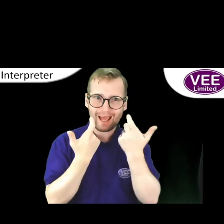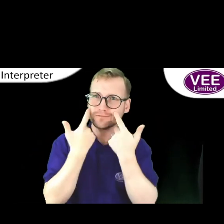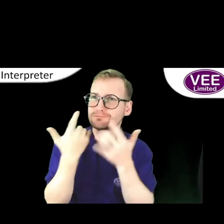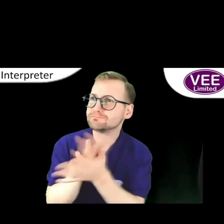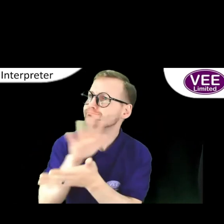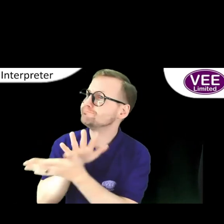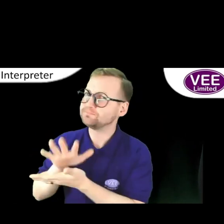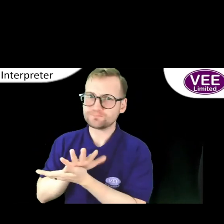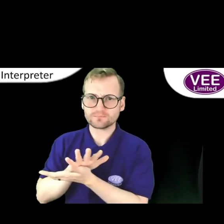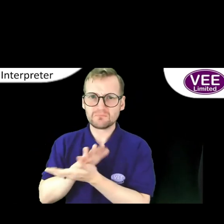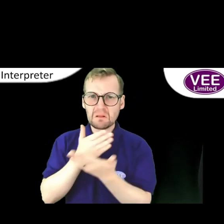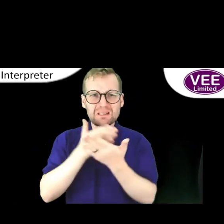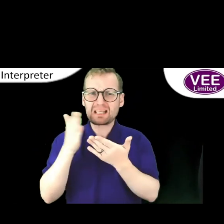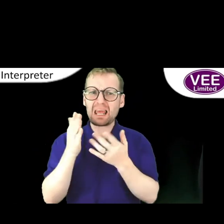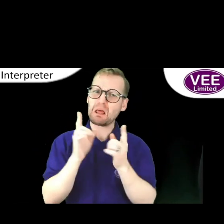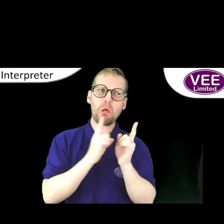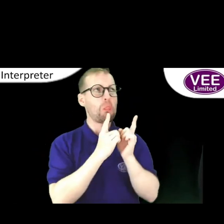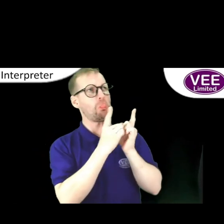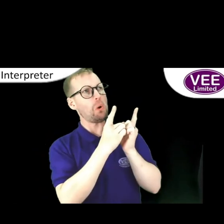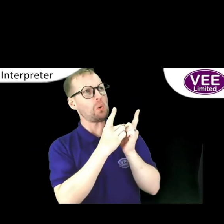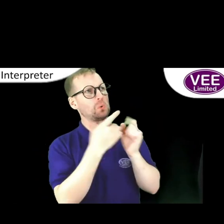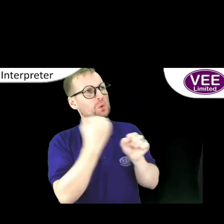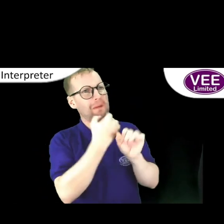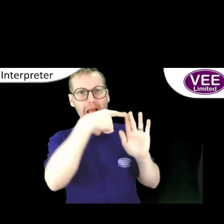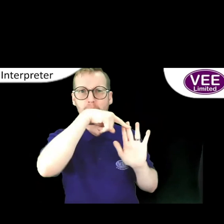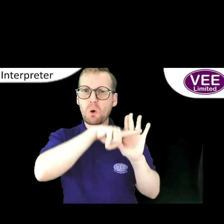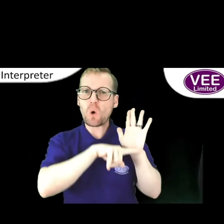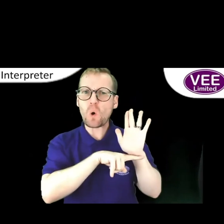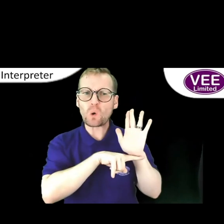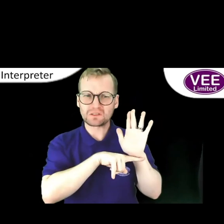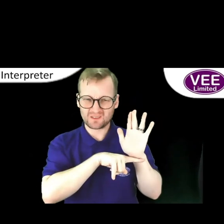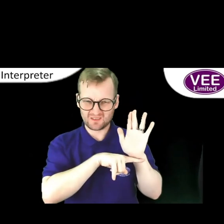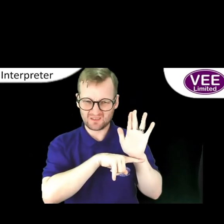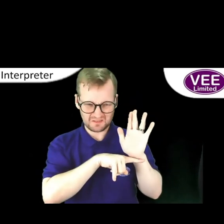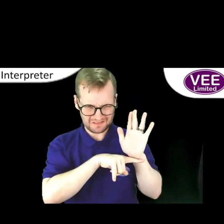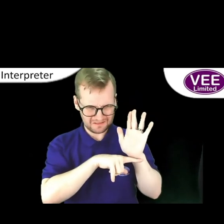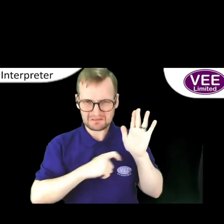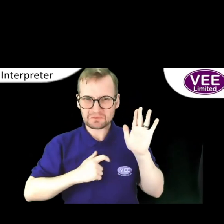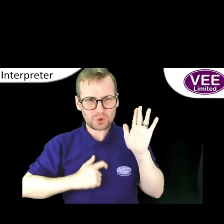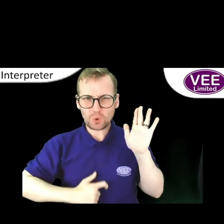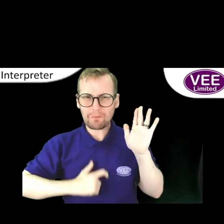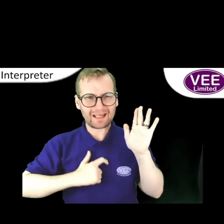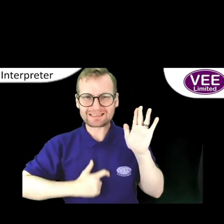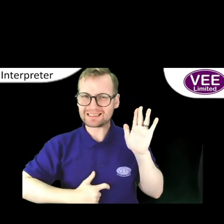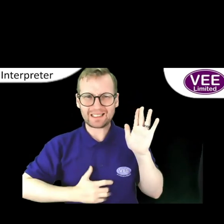it's clear that those who make the laws lack all